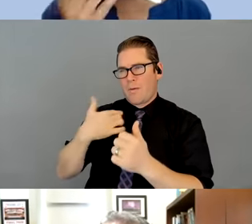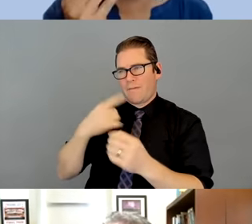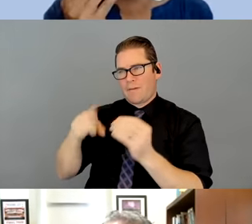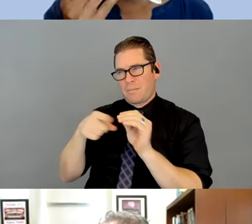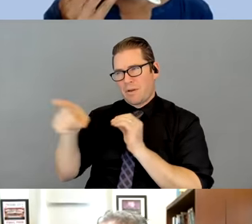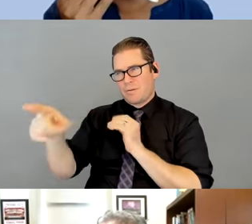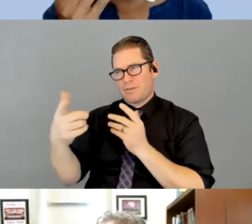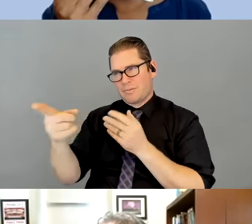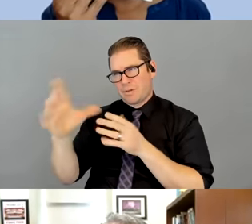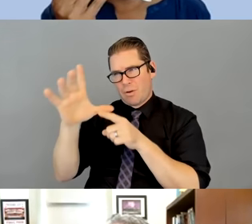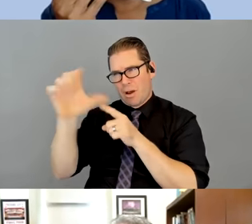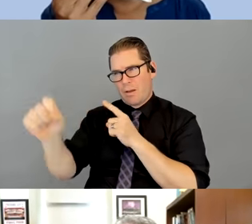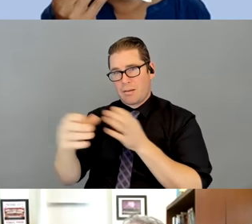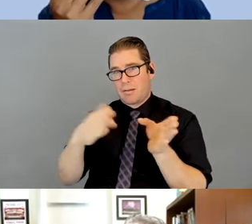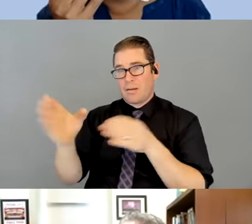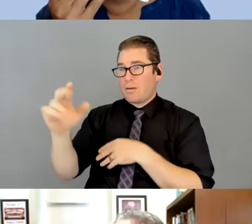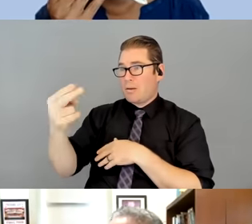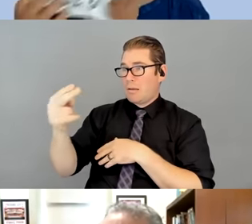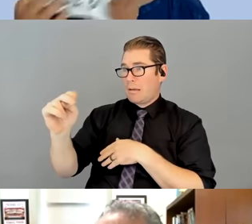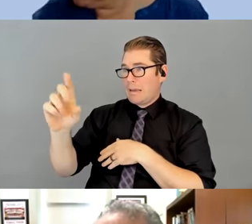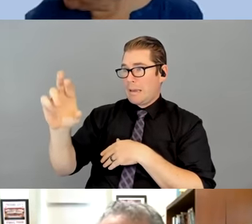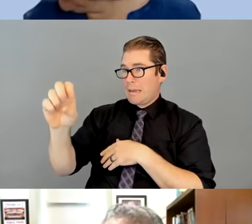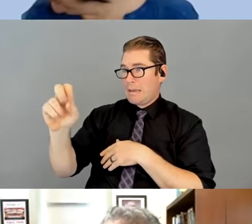Henderson, I'm not so sure about you, man. So